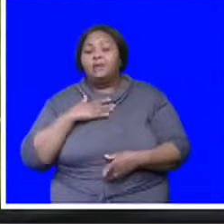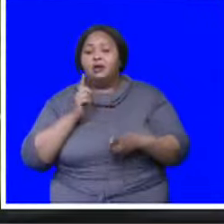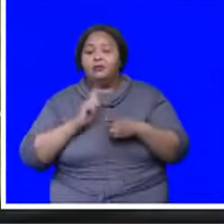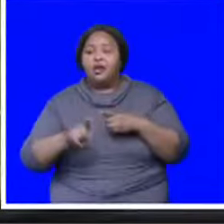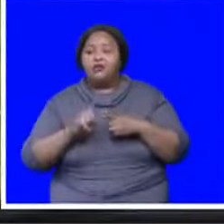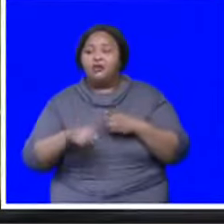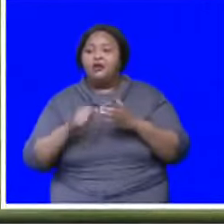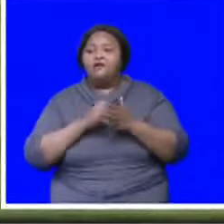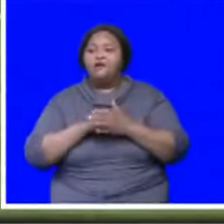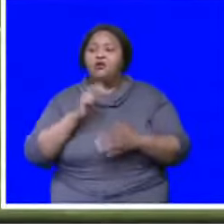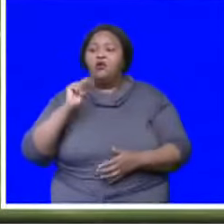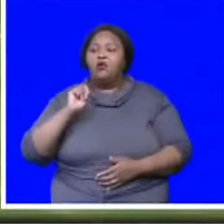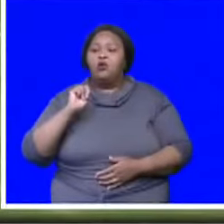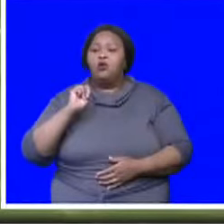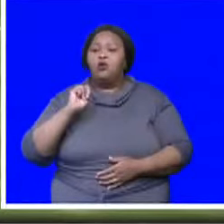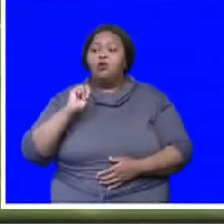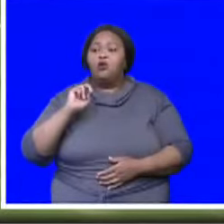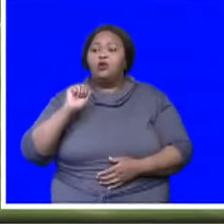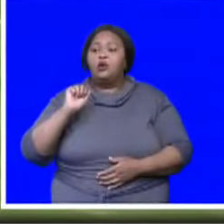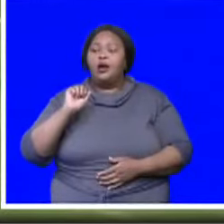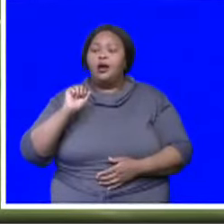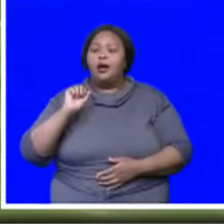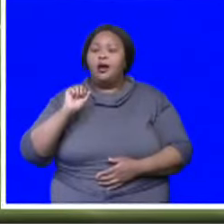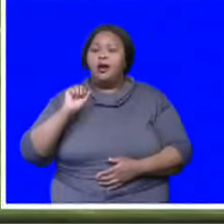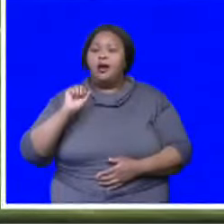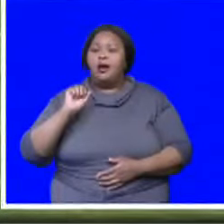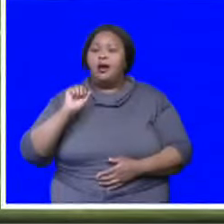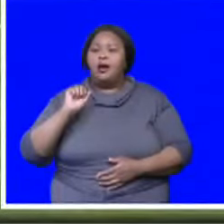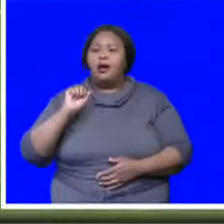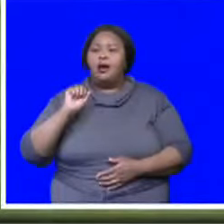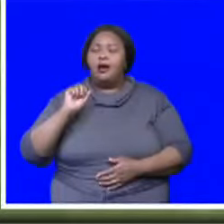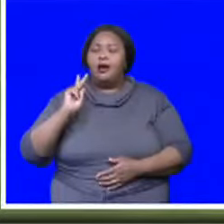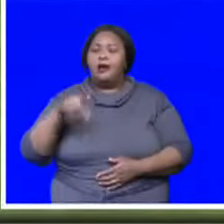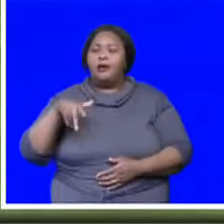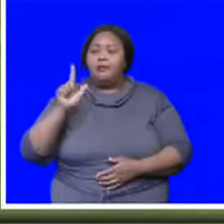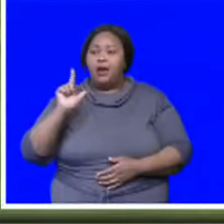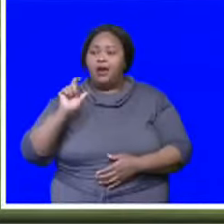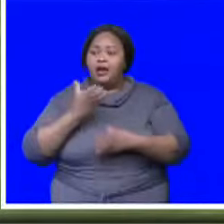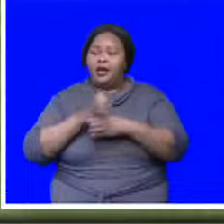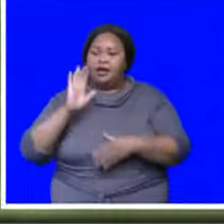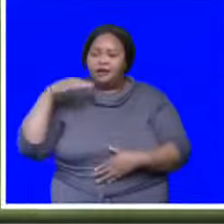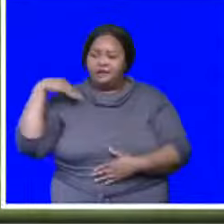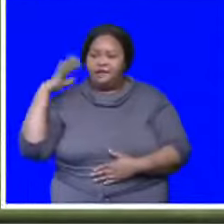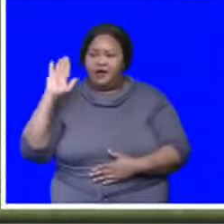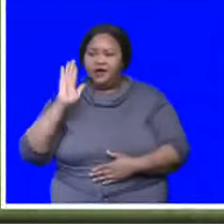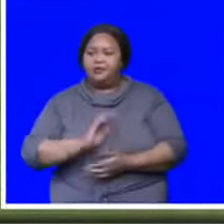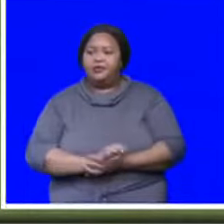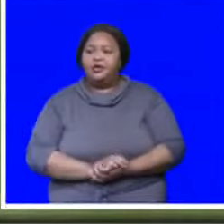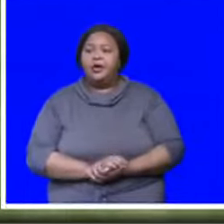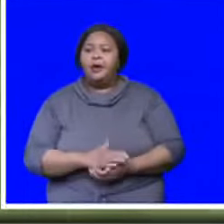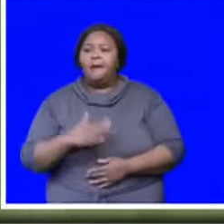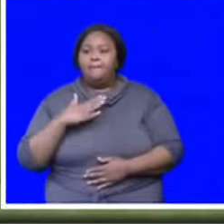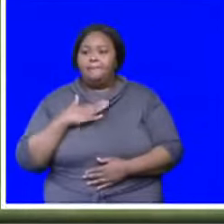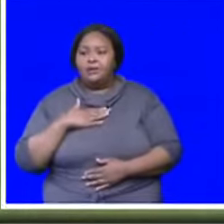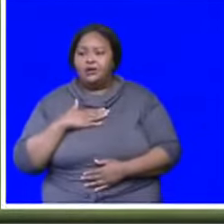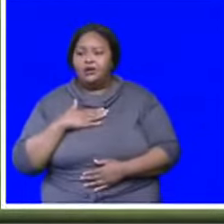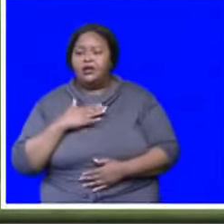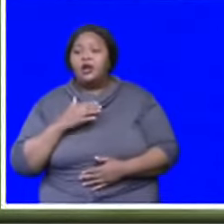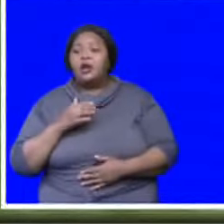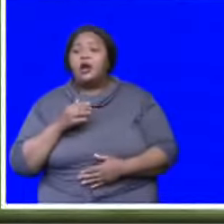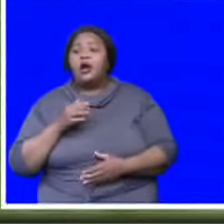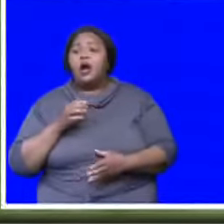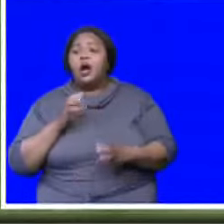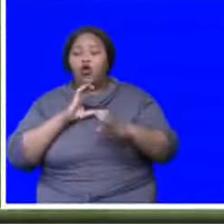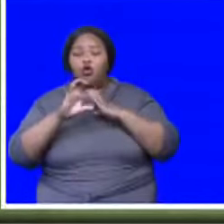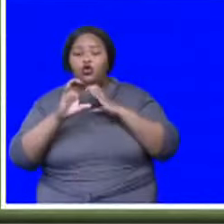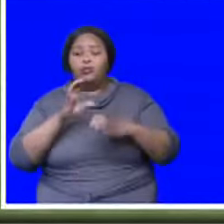ngidlalela iSadobato, angihambanga ngeagent, bekuyi-connection nje yomunye umdlali ongaziyo. So yeah, that's why ngila.